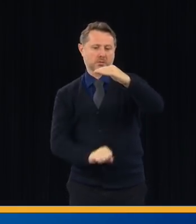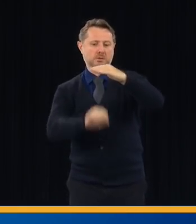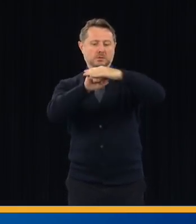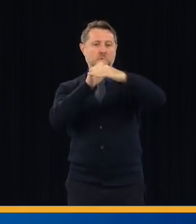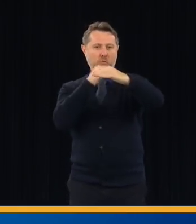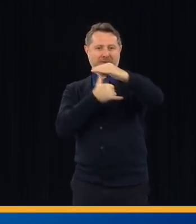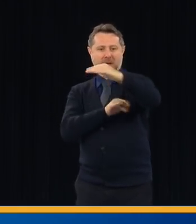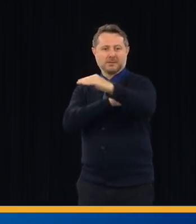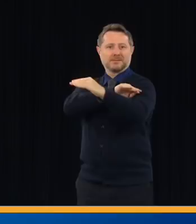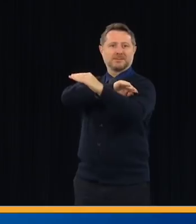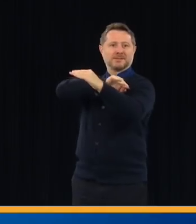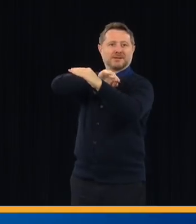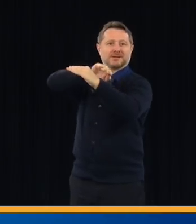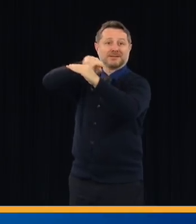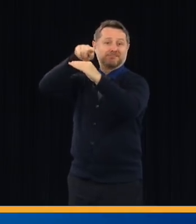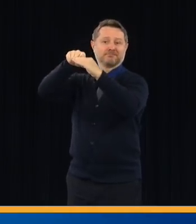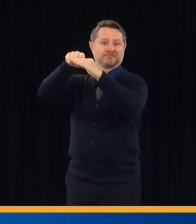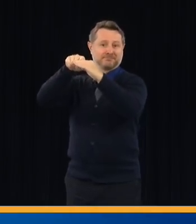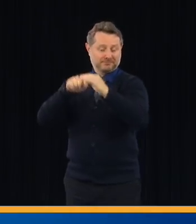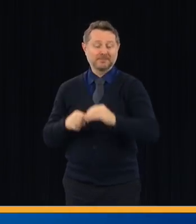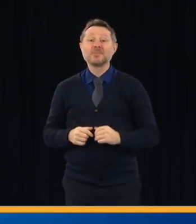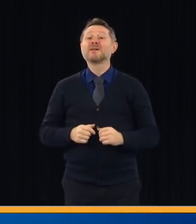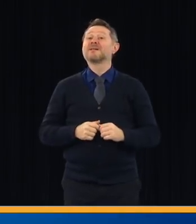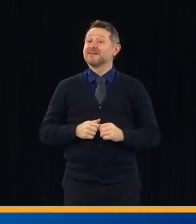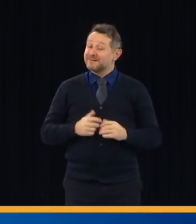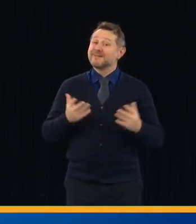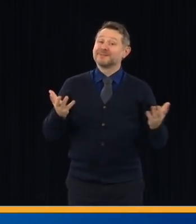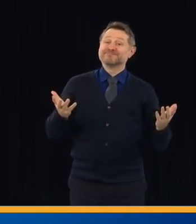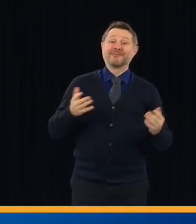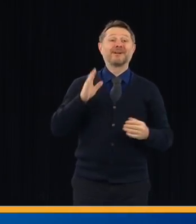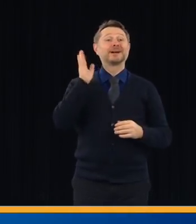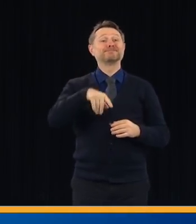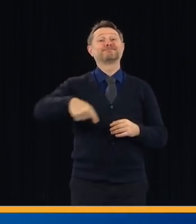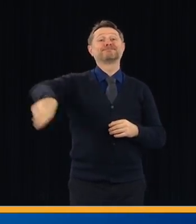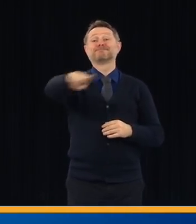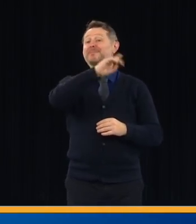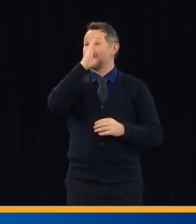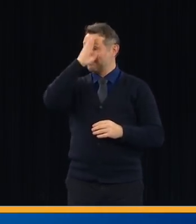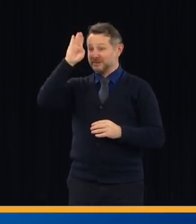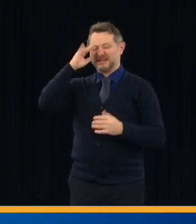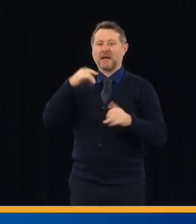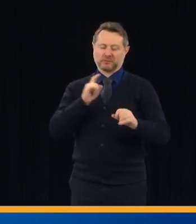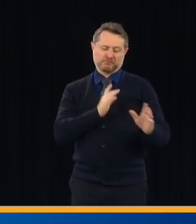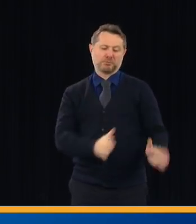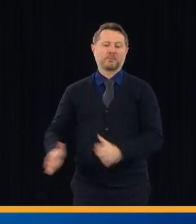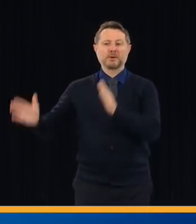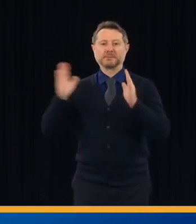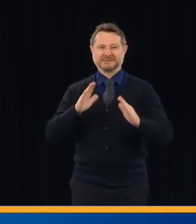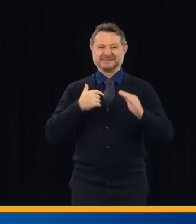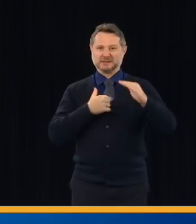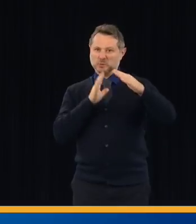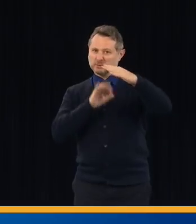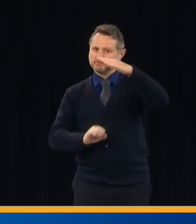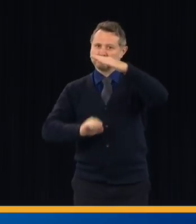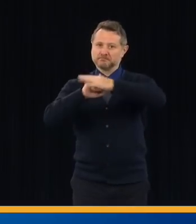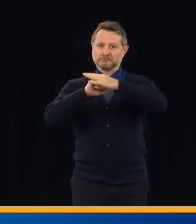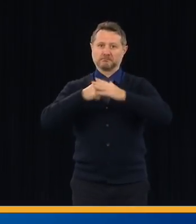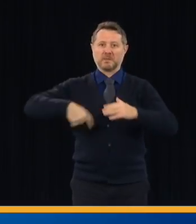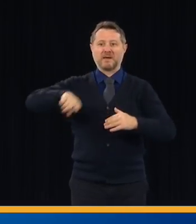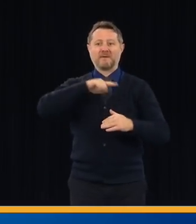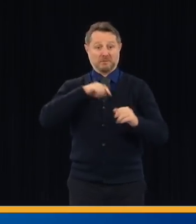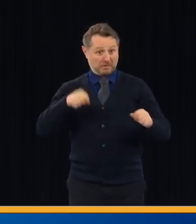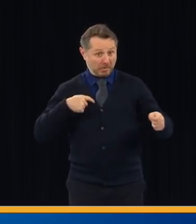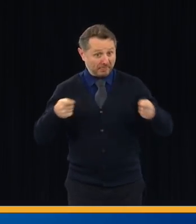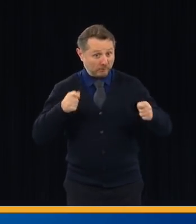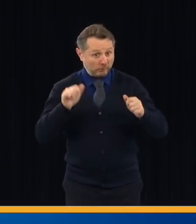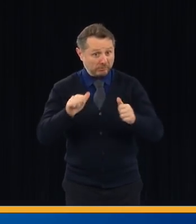is the ultimate challenge for the healthcare system. Can we handle that number of cases at the high point of the